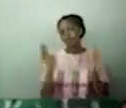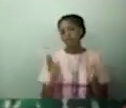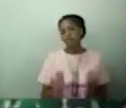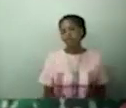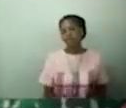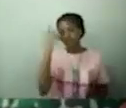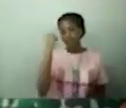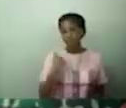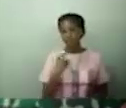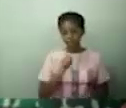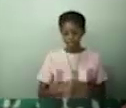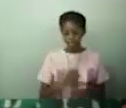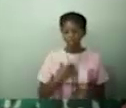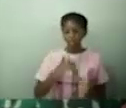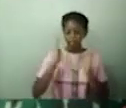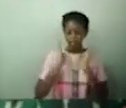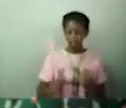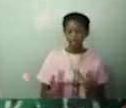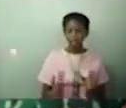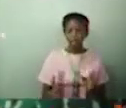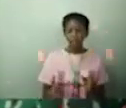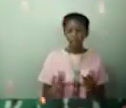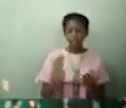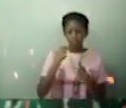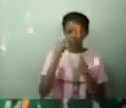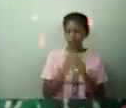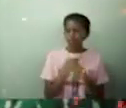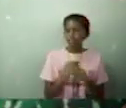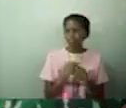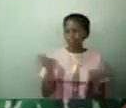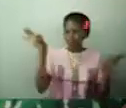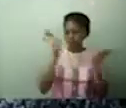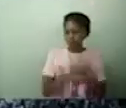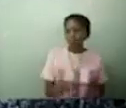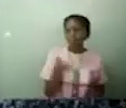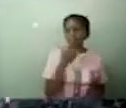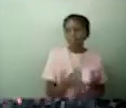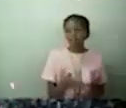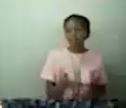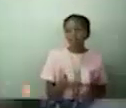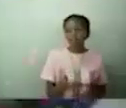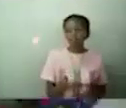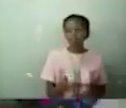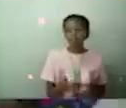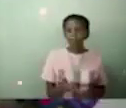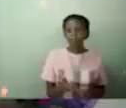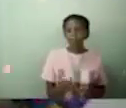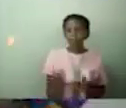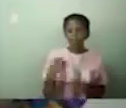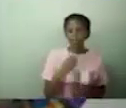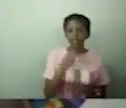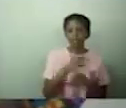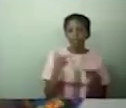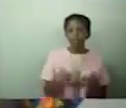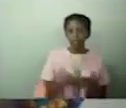of our time, I want to leave many of them and come to a point I want to really live with you. And so I'm going to request for a file to be played.